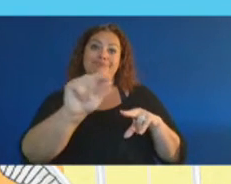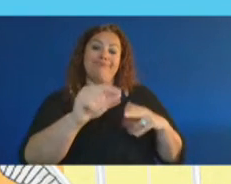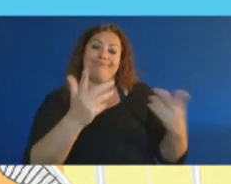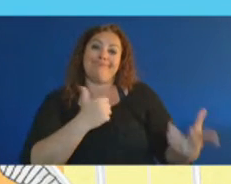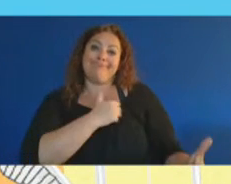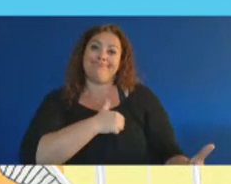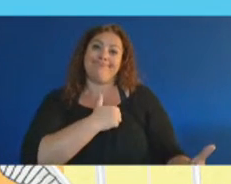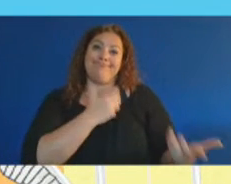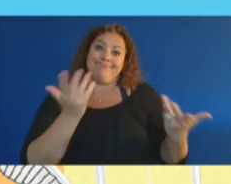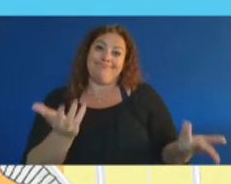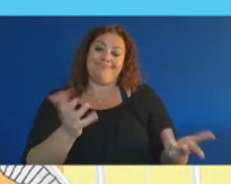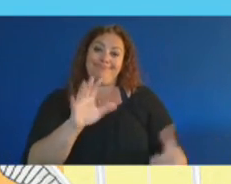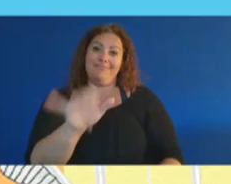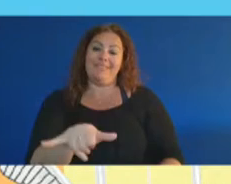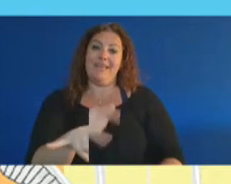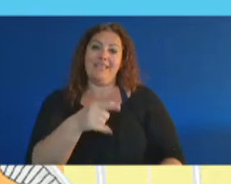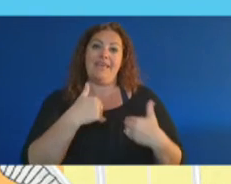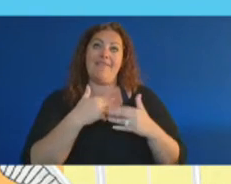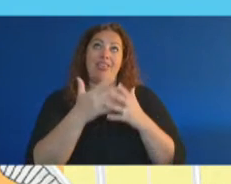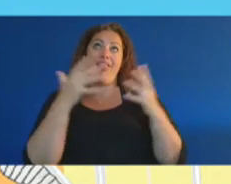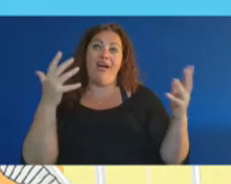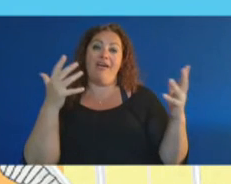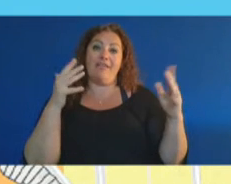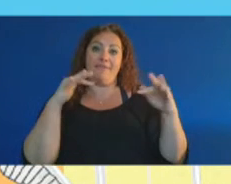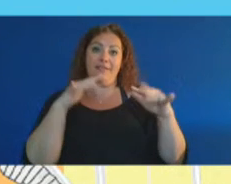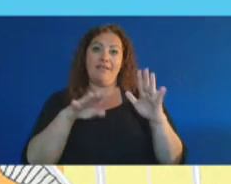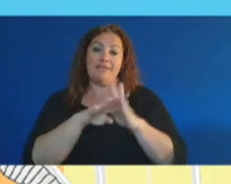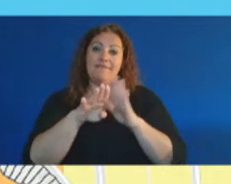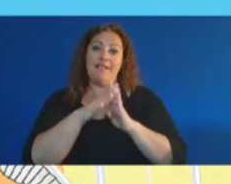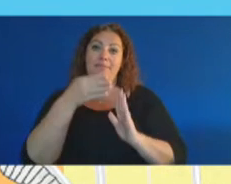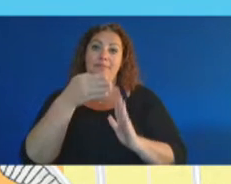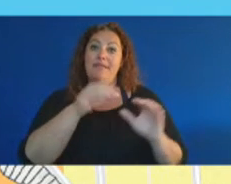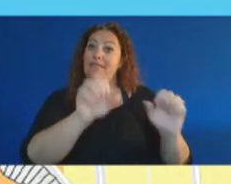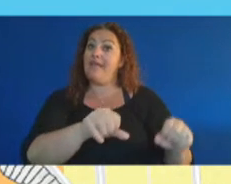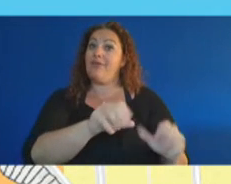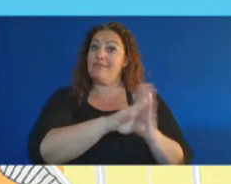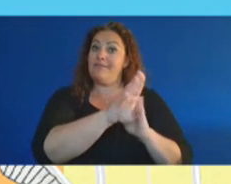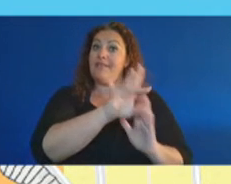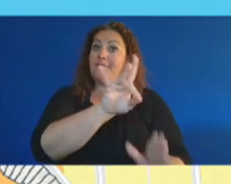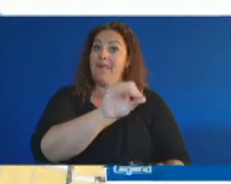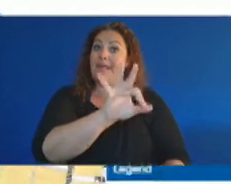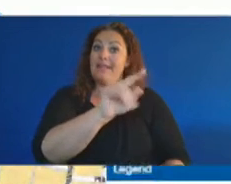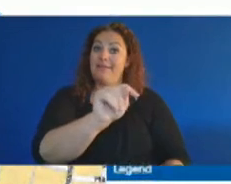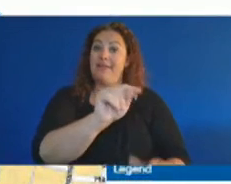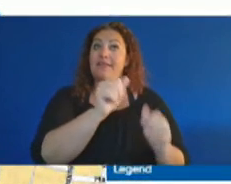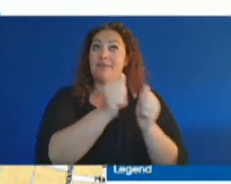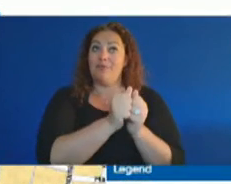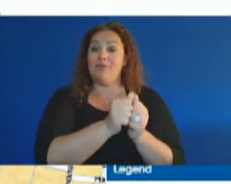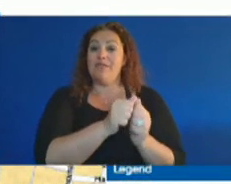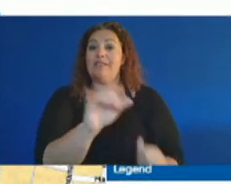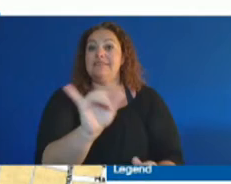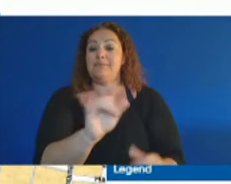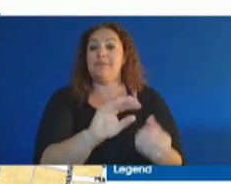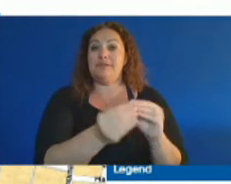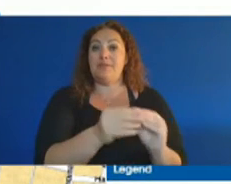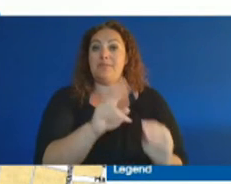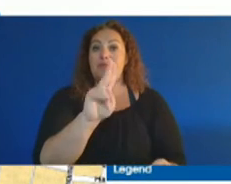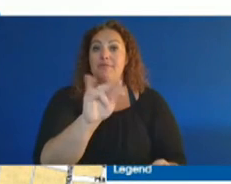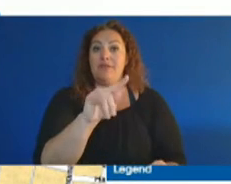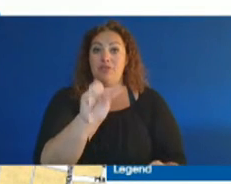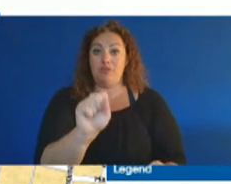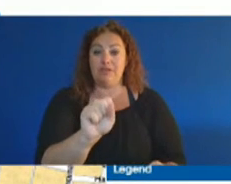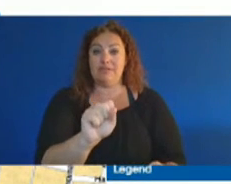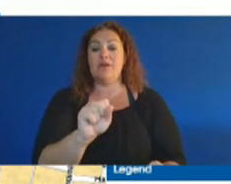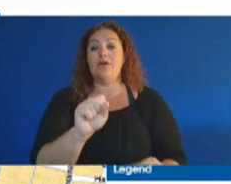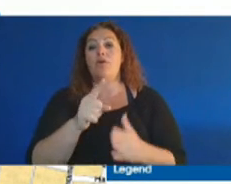be intense development here uh this site could be developed at 80 ft uh with probably a similar similar number of units uh what Mr